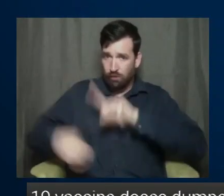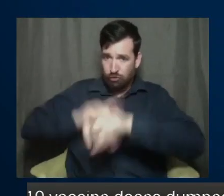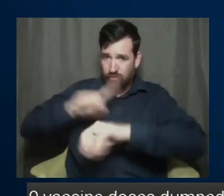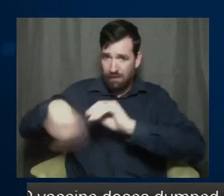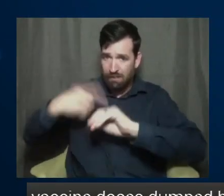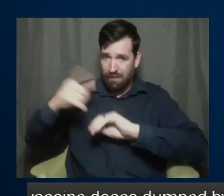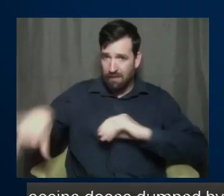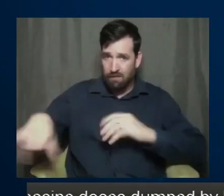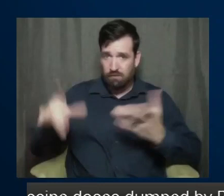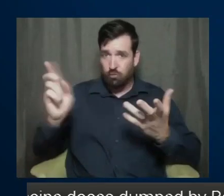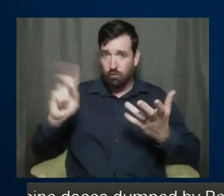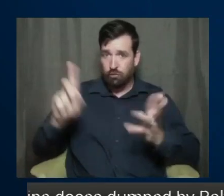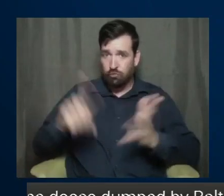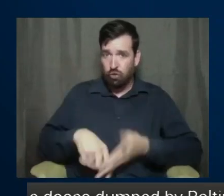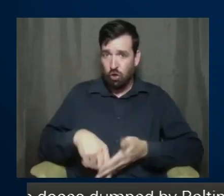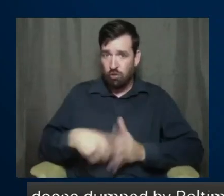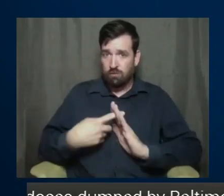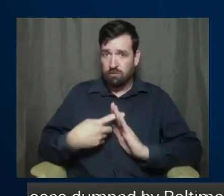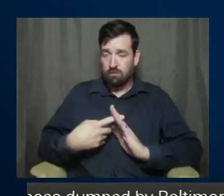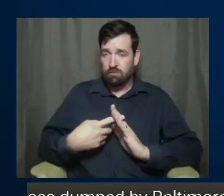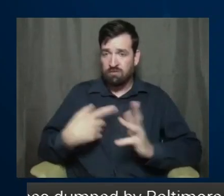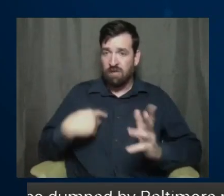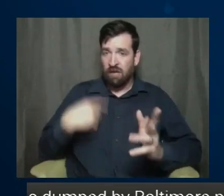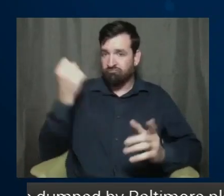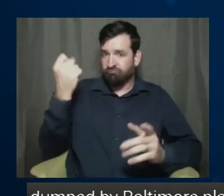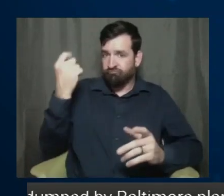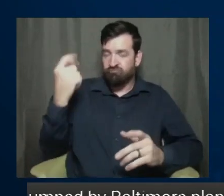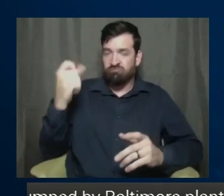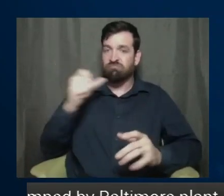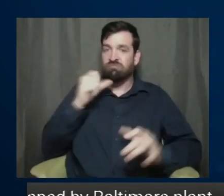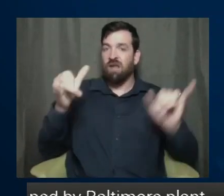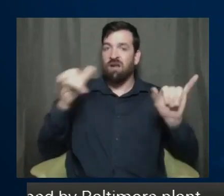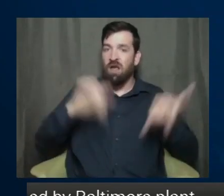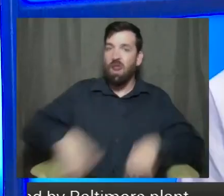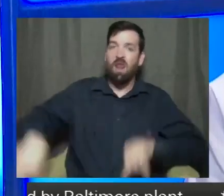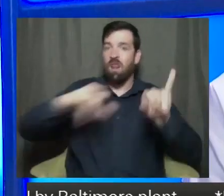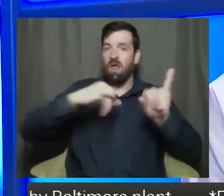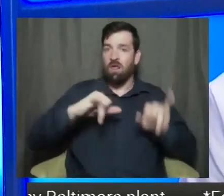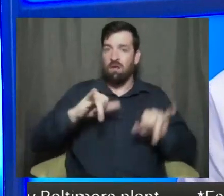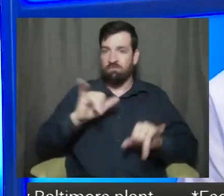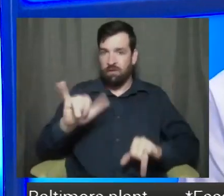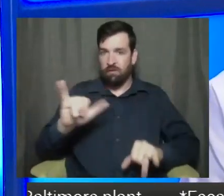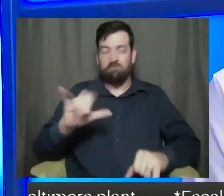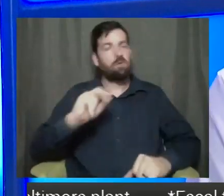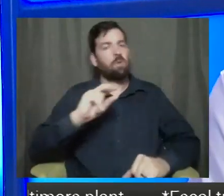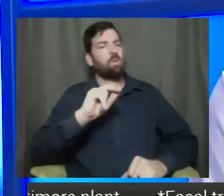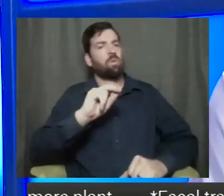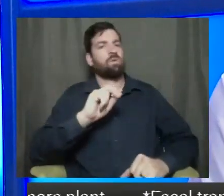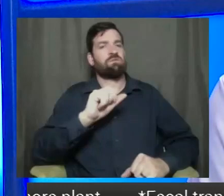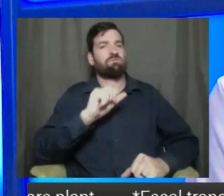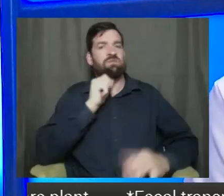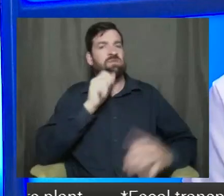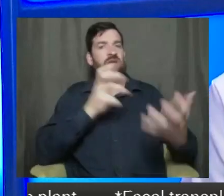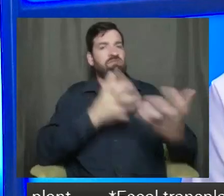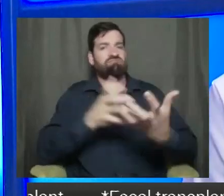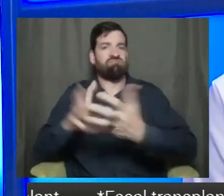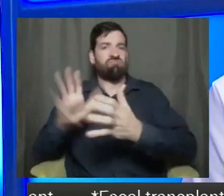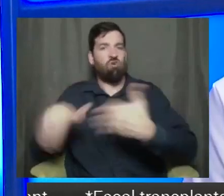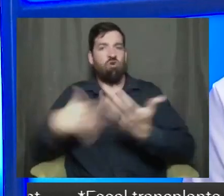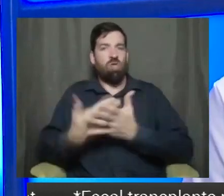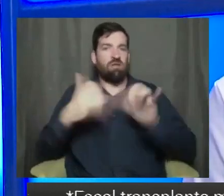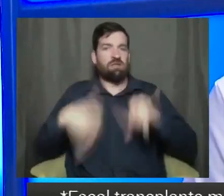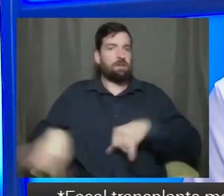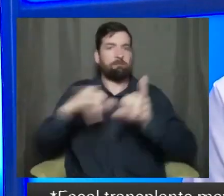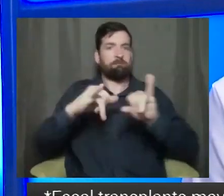that? I would imagine that's not a one-size-fits-all either. No, it's not a one-size-fits-all. Yes, I see. I get a lot of